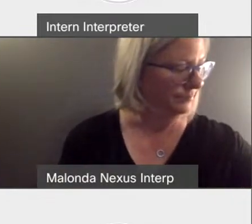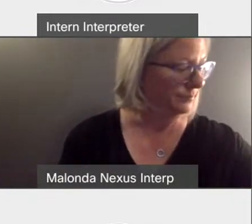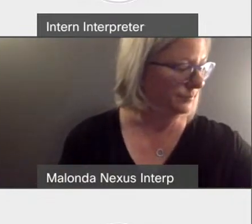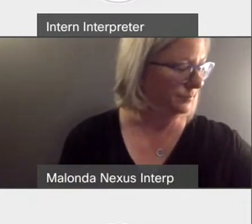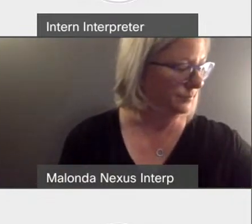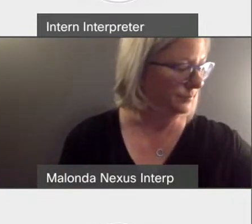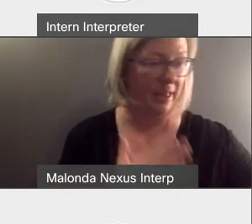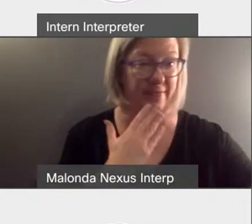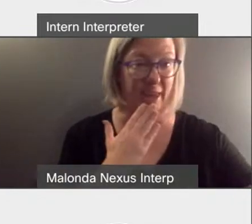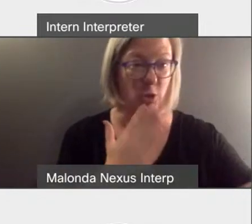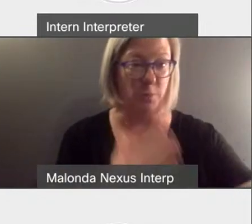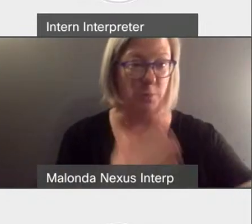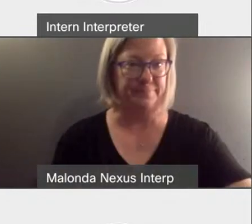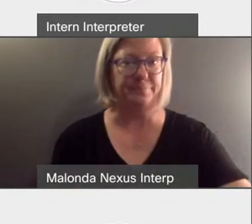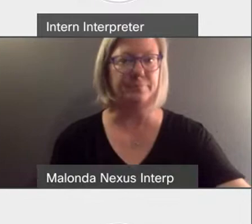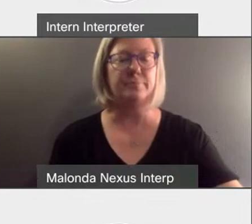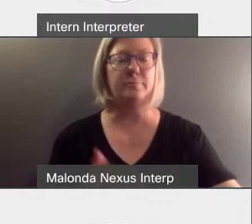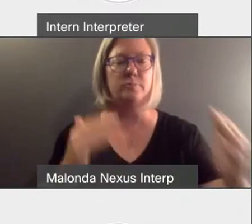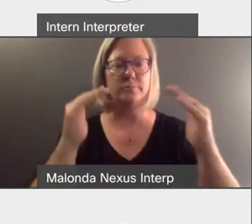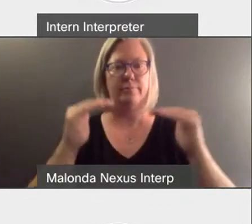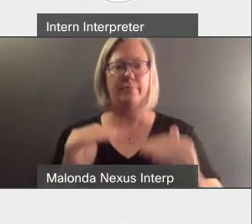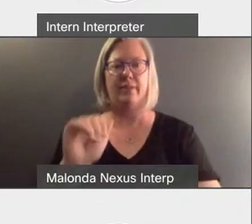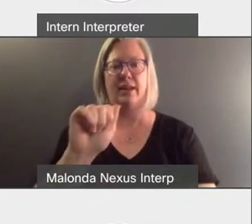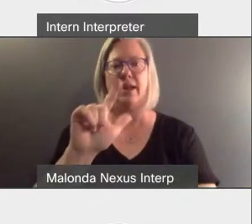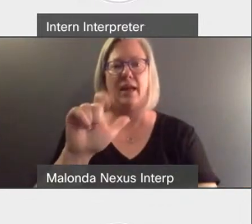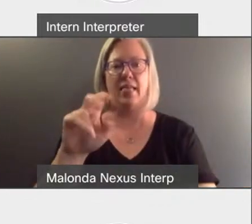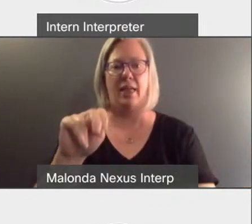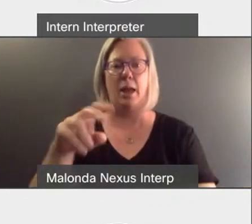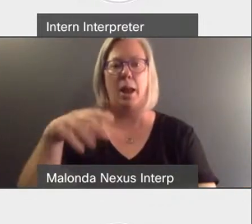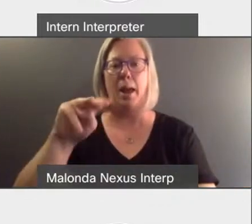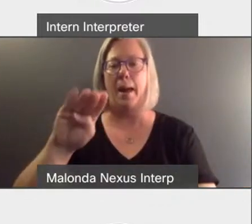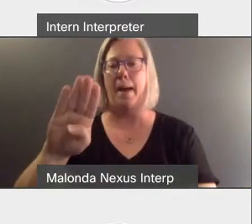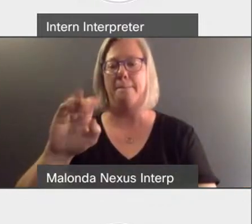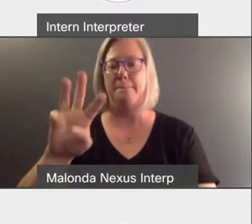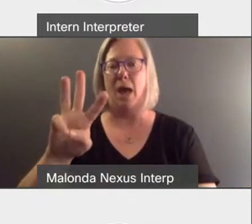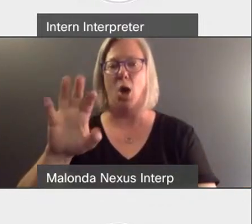Thank you. Our next speaker will be Alan Bauman, private citizen.